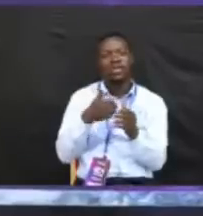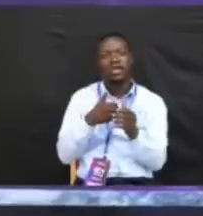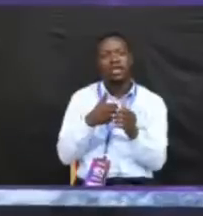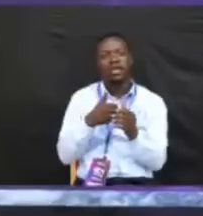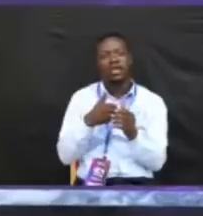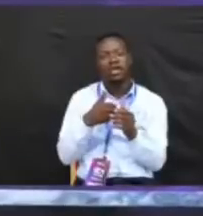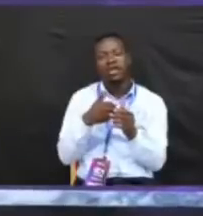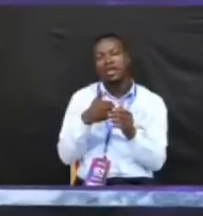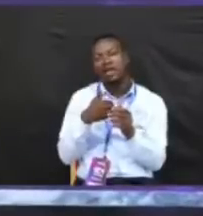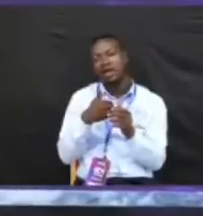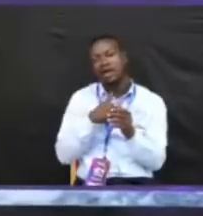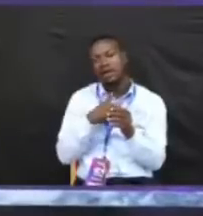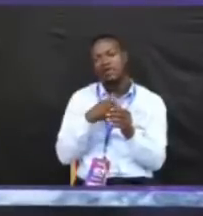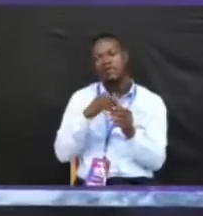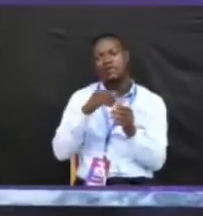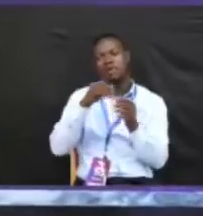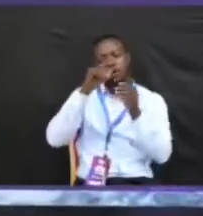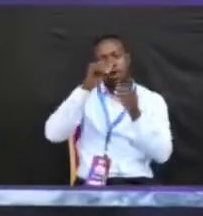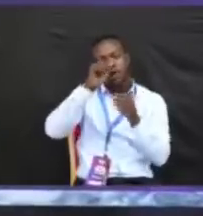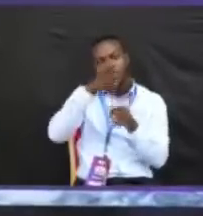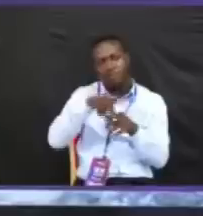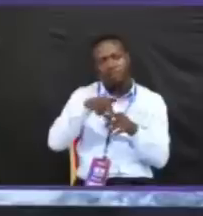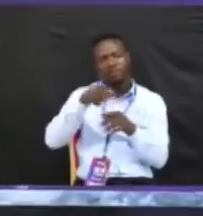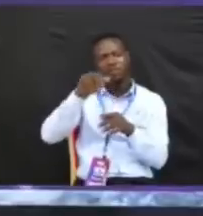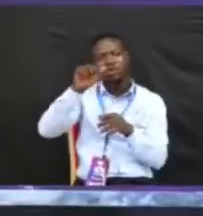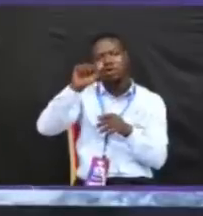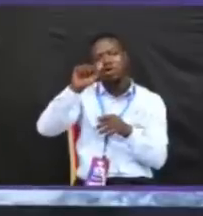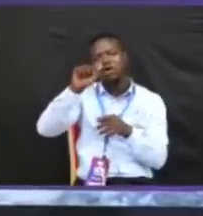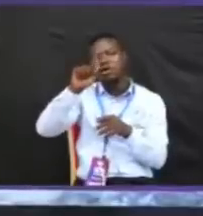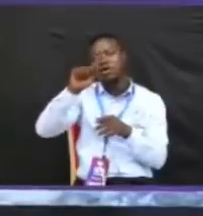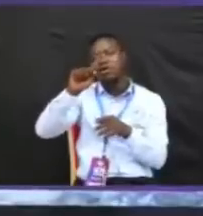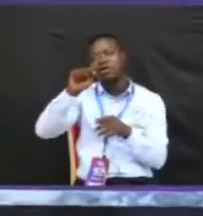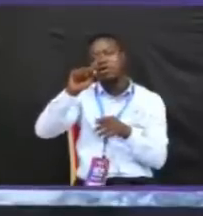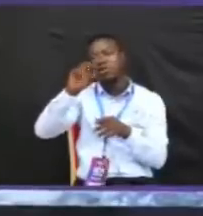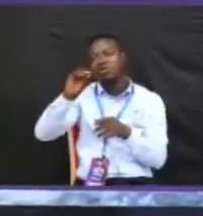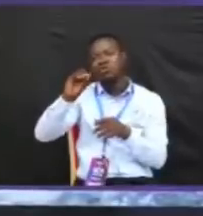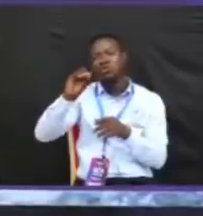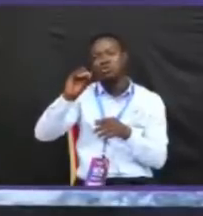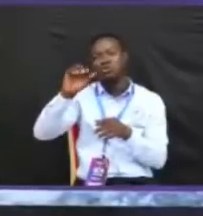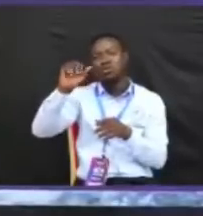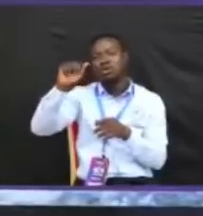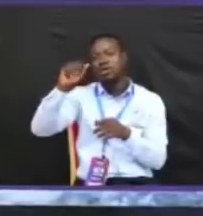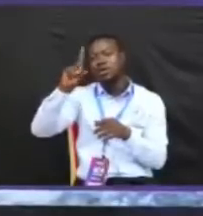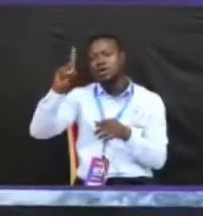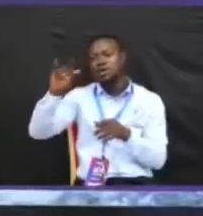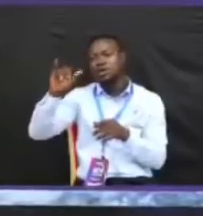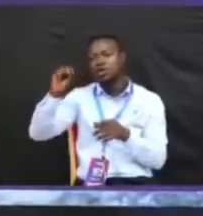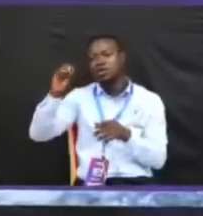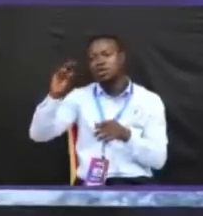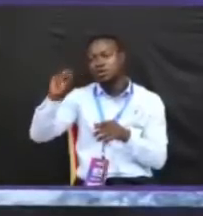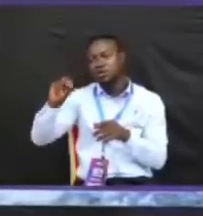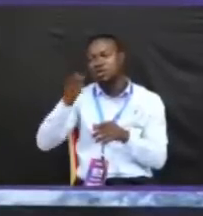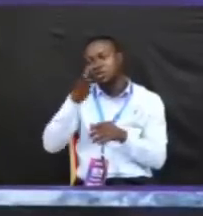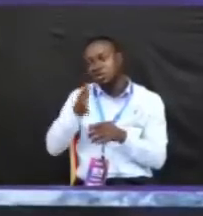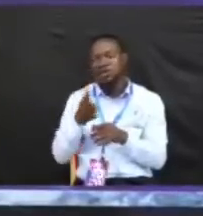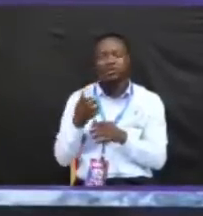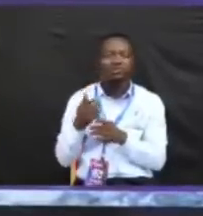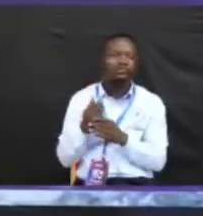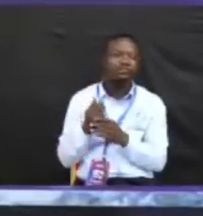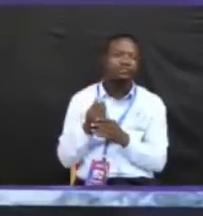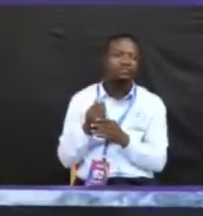but he send his greetings. We have Apostle Atmer general secretary is here.